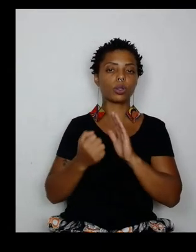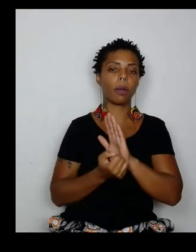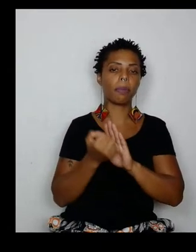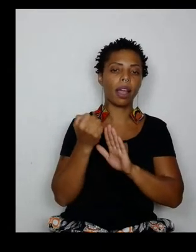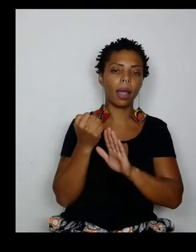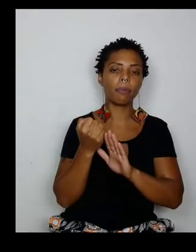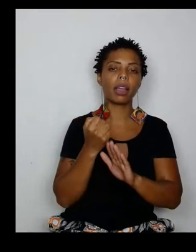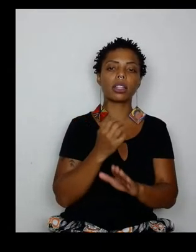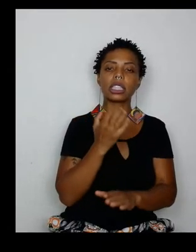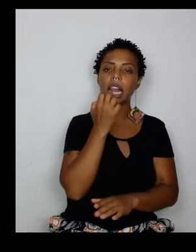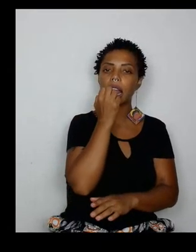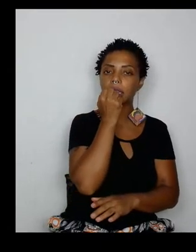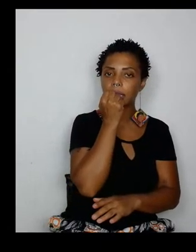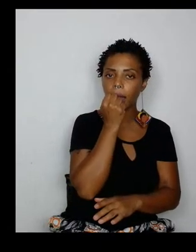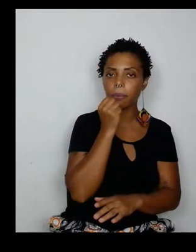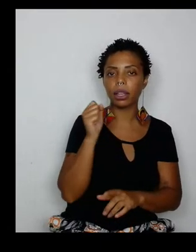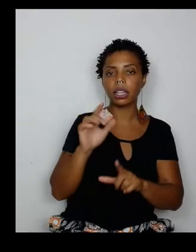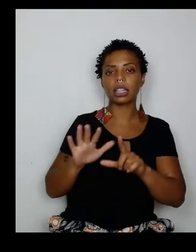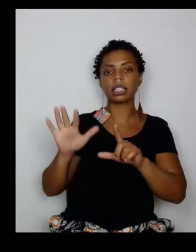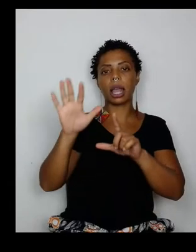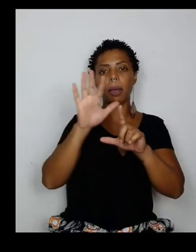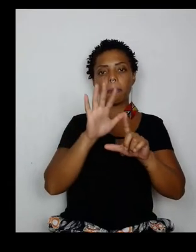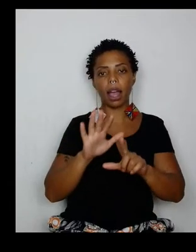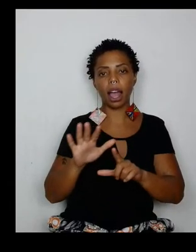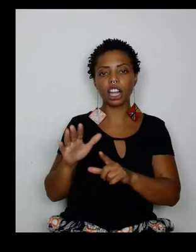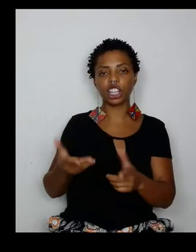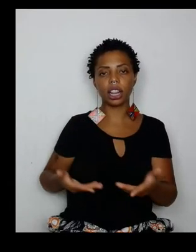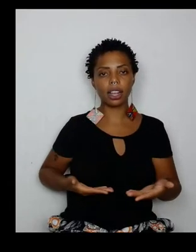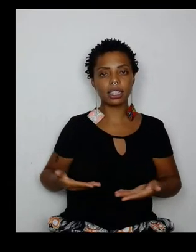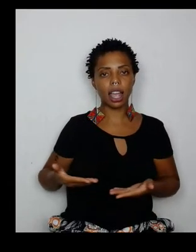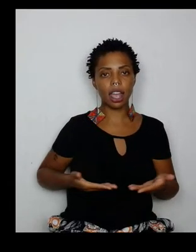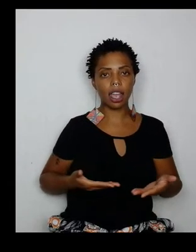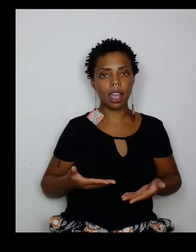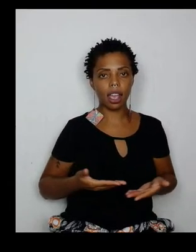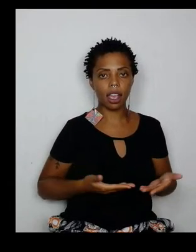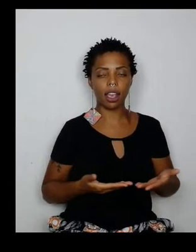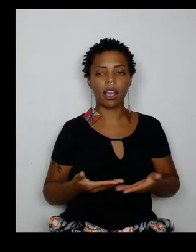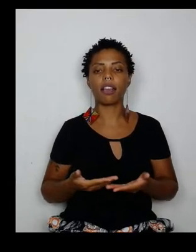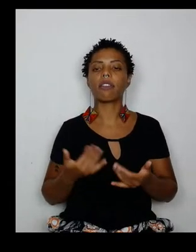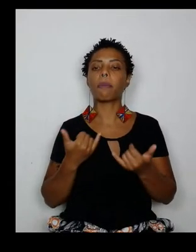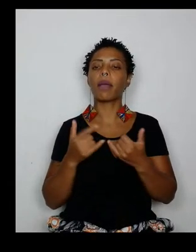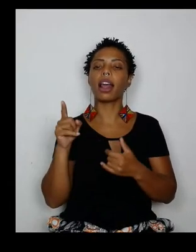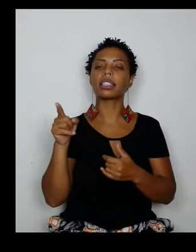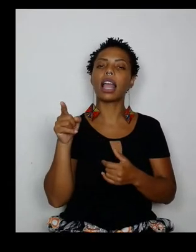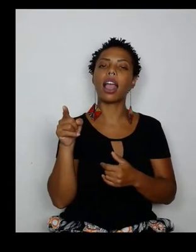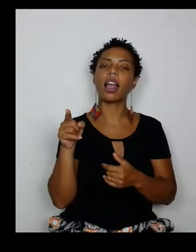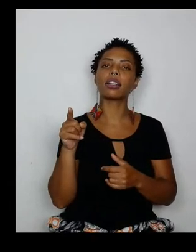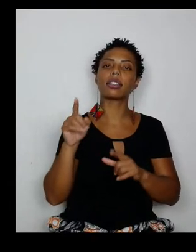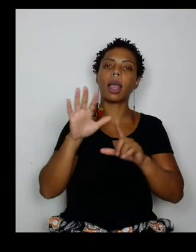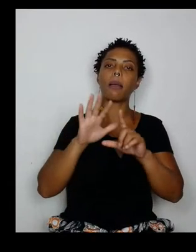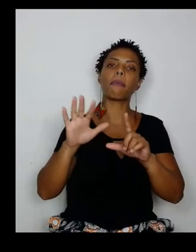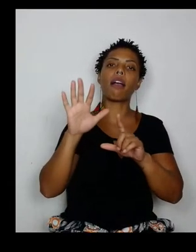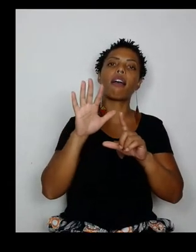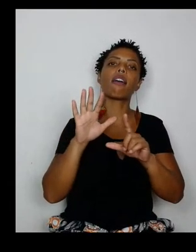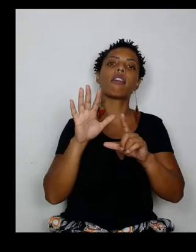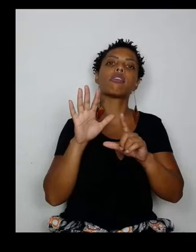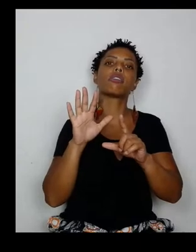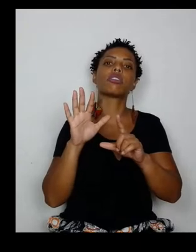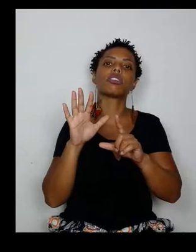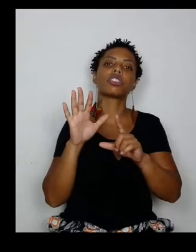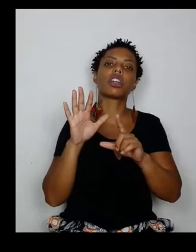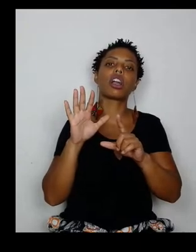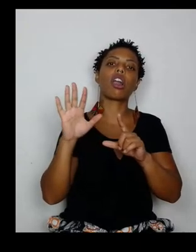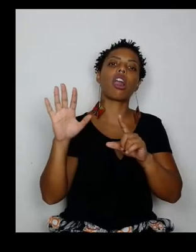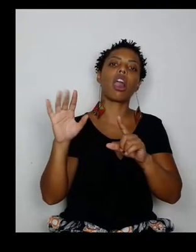servant in the olympia it's as if that figure now gets taken over by the spirit of the dead watching who is positioned